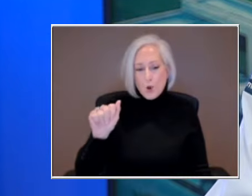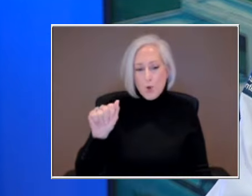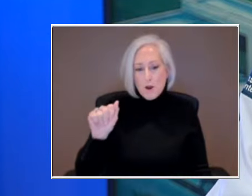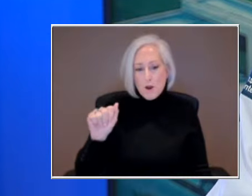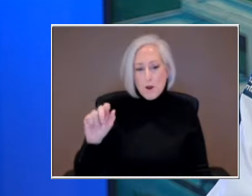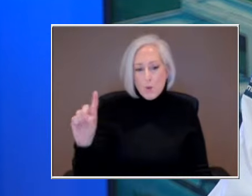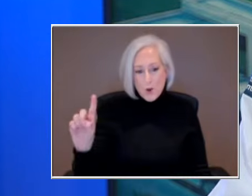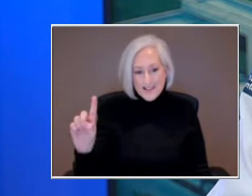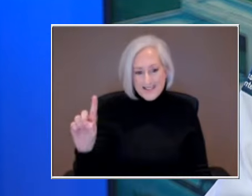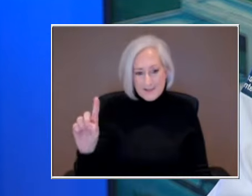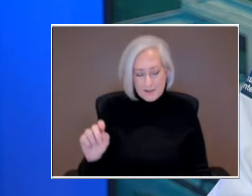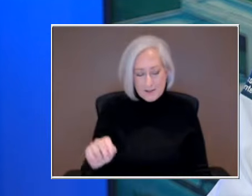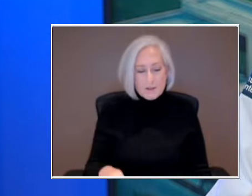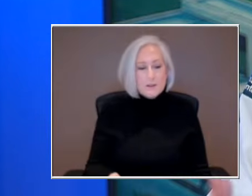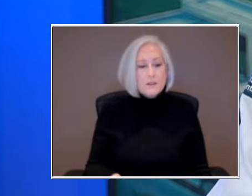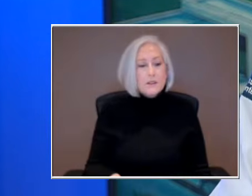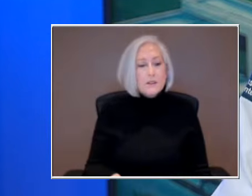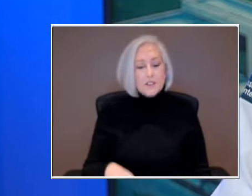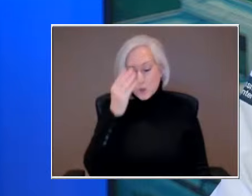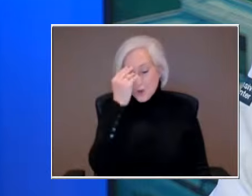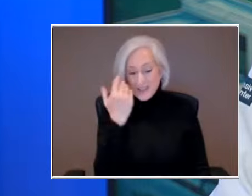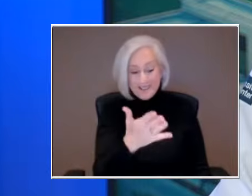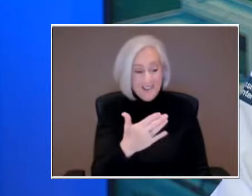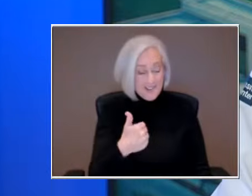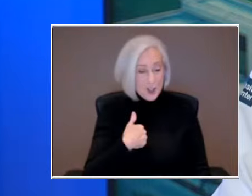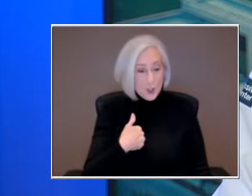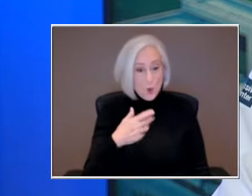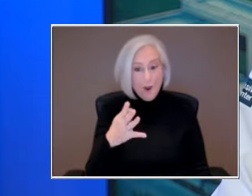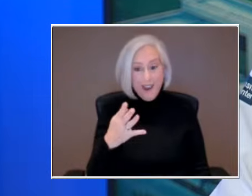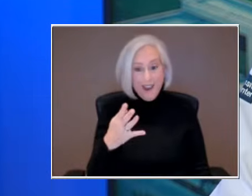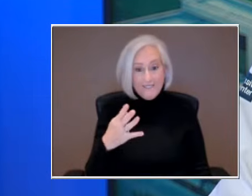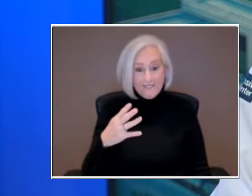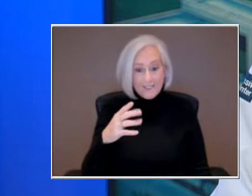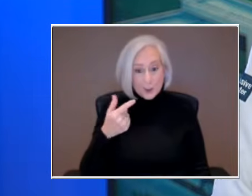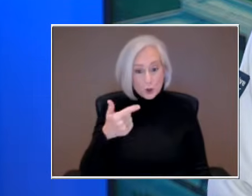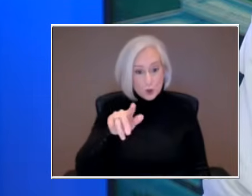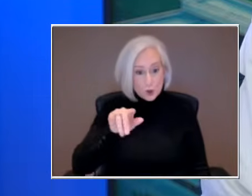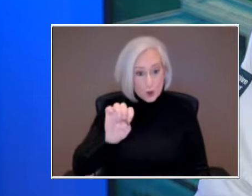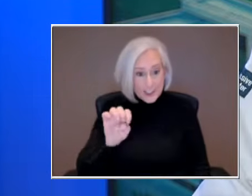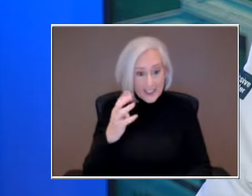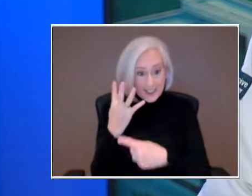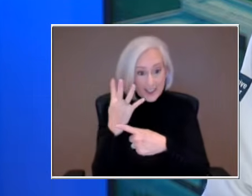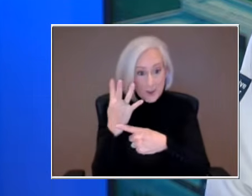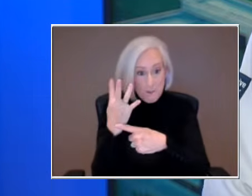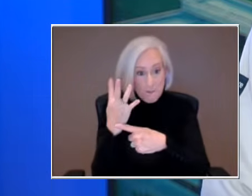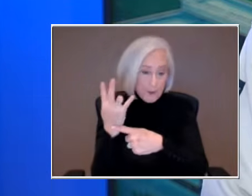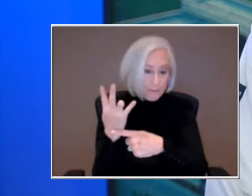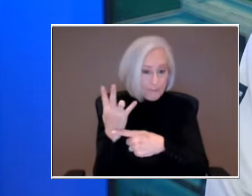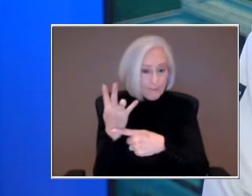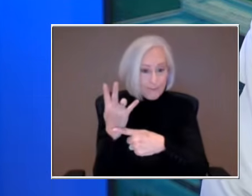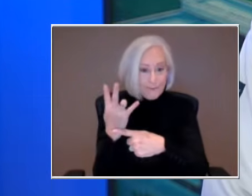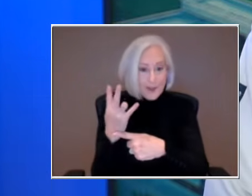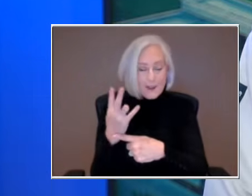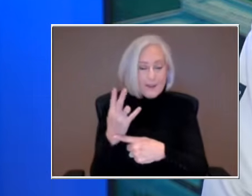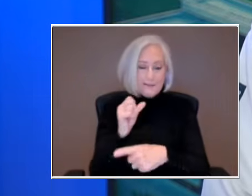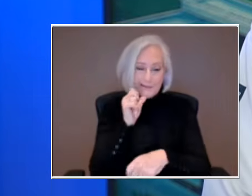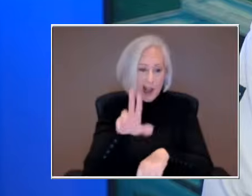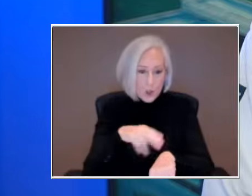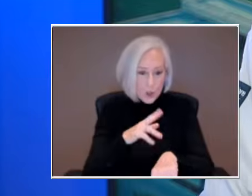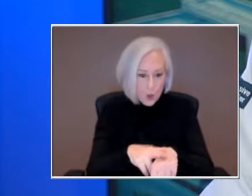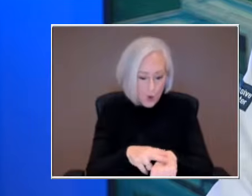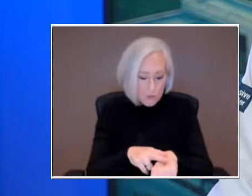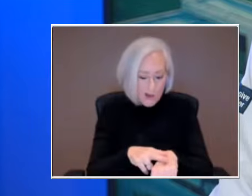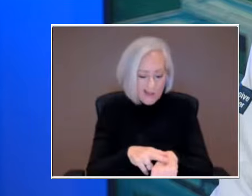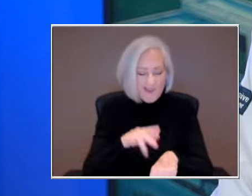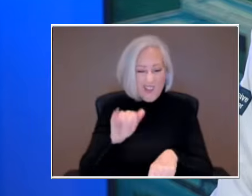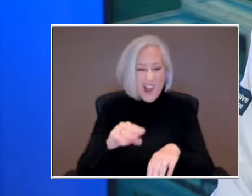that's abnormal, and that's what's causing the cancer. And then we'd walk through the steps of how we're going to approach